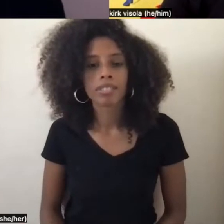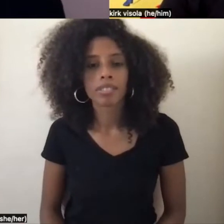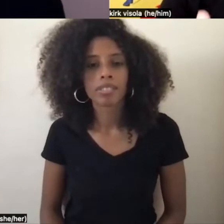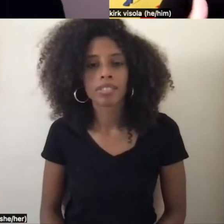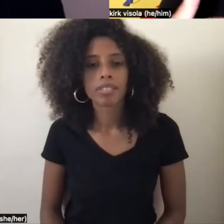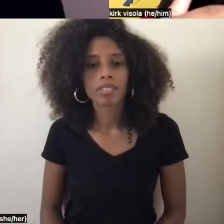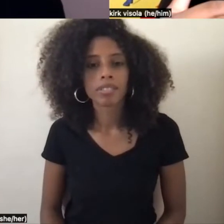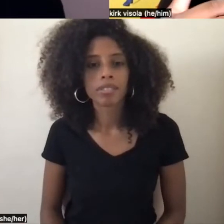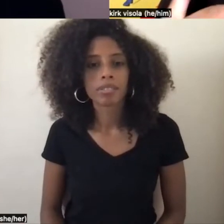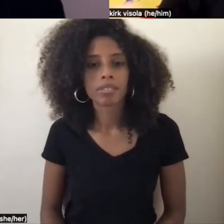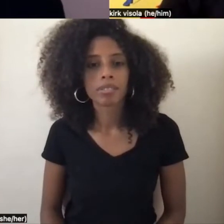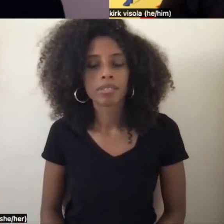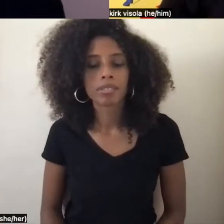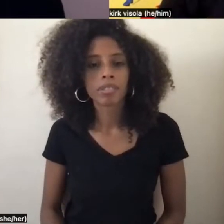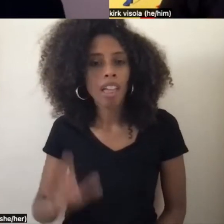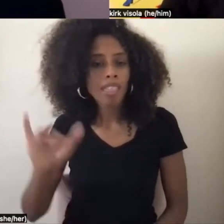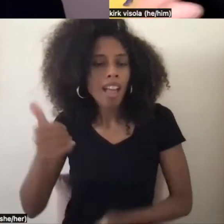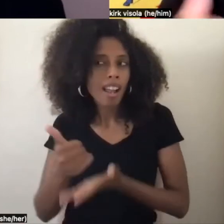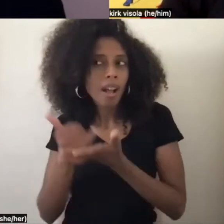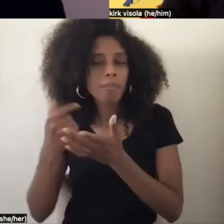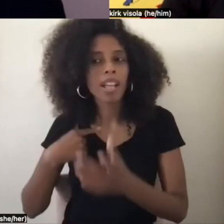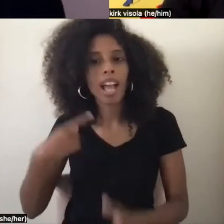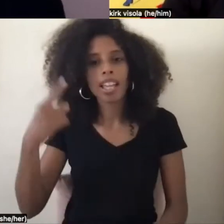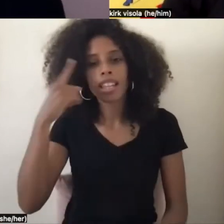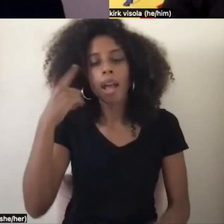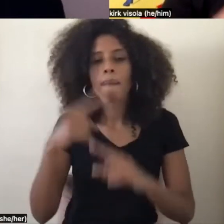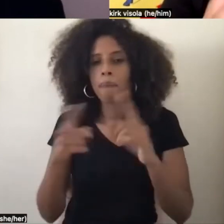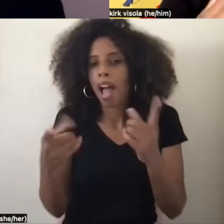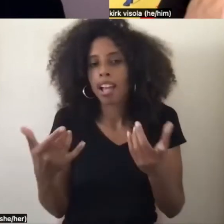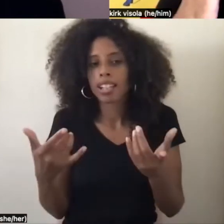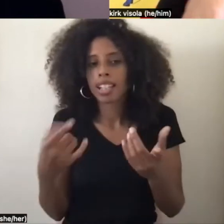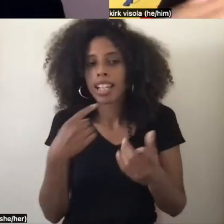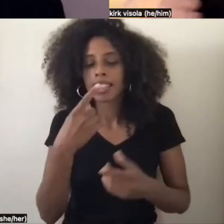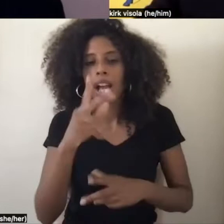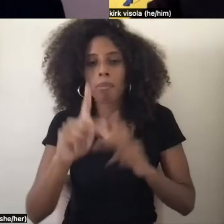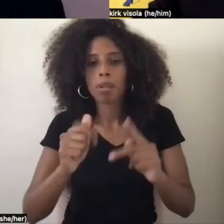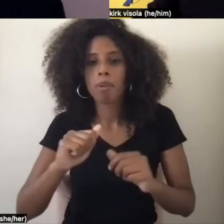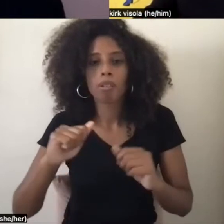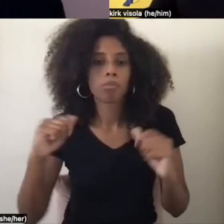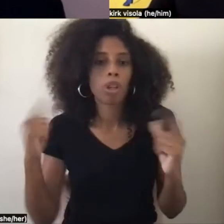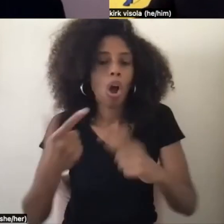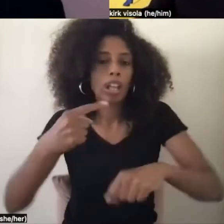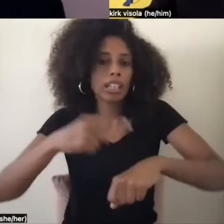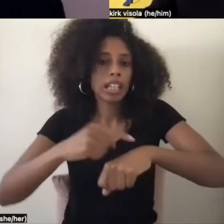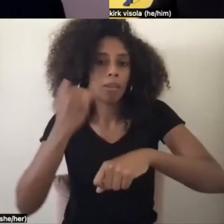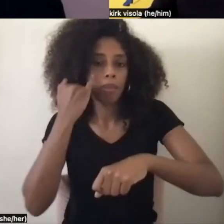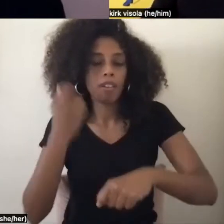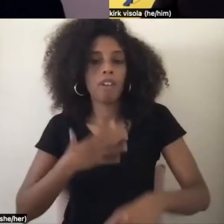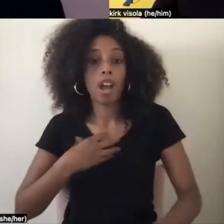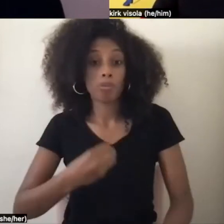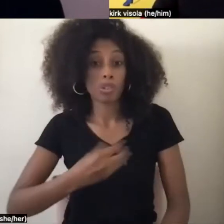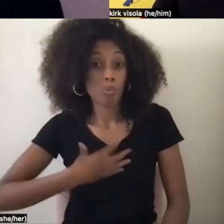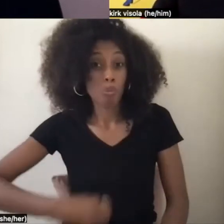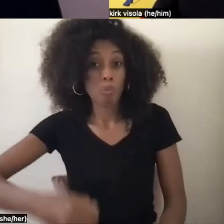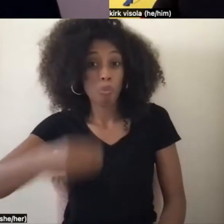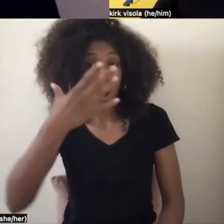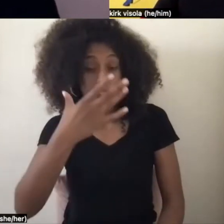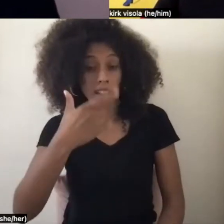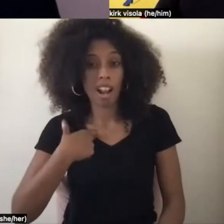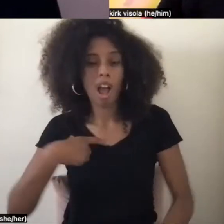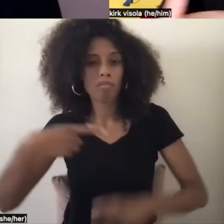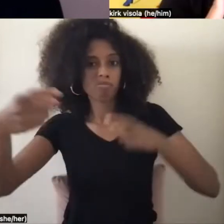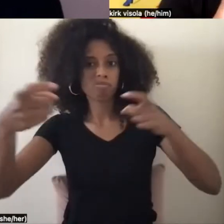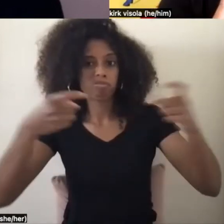think. But still, I tell people all the time, if I was white, I'd be running some Fortune 50 company right now from the creative